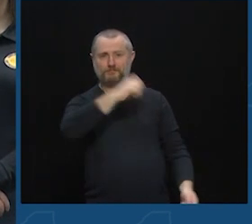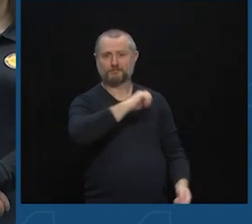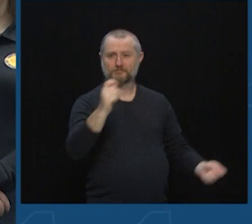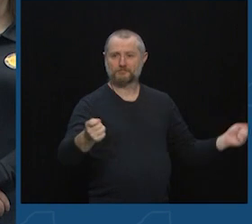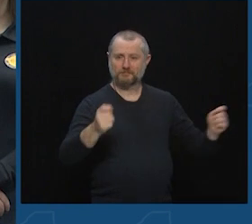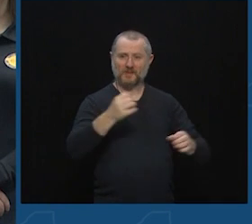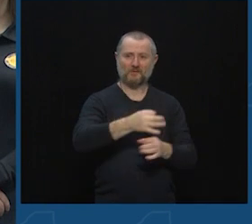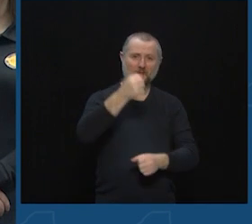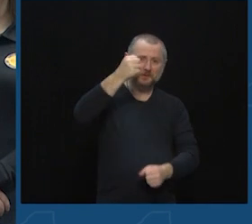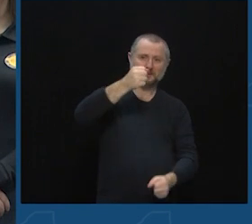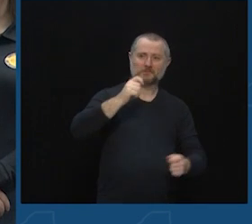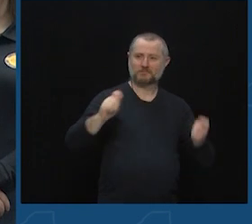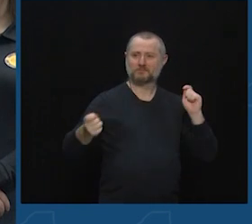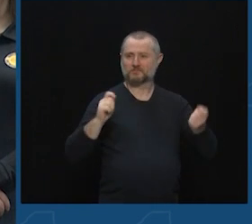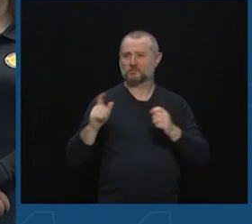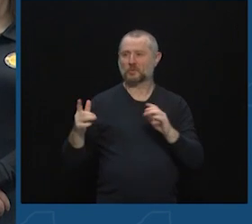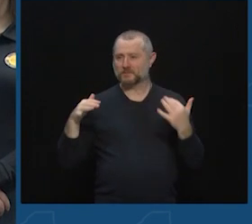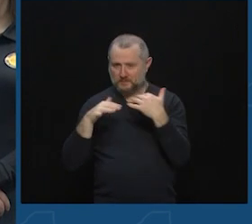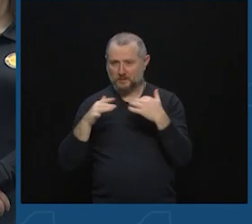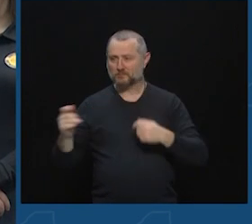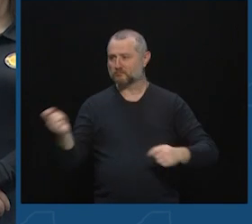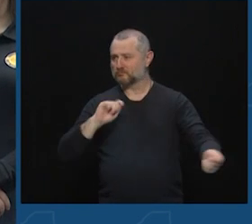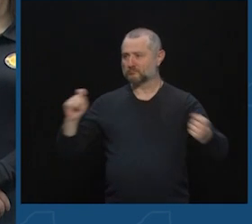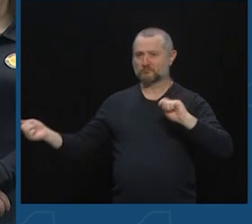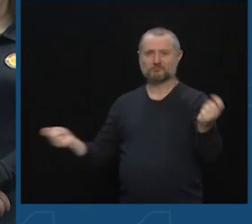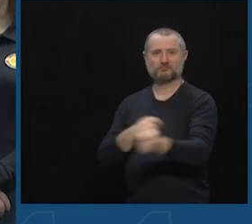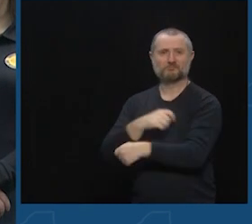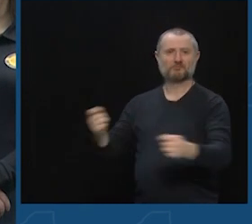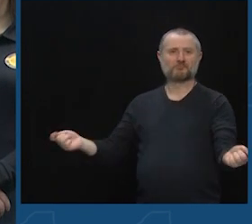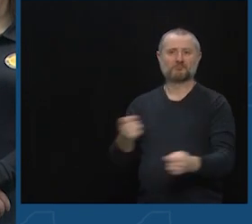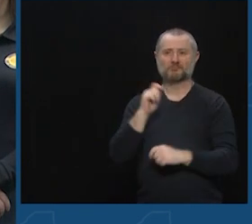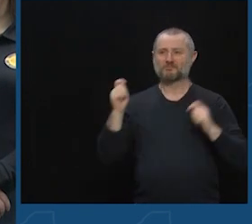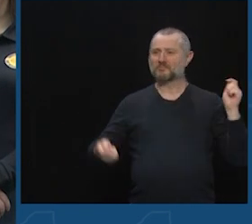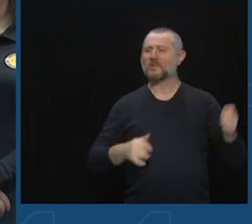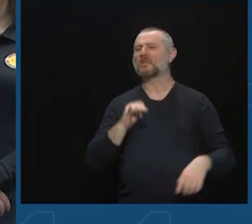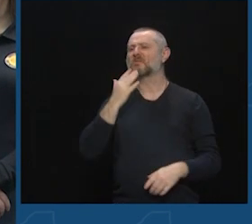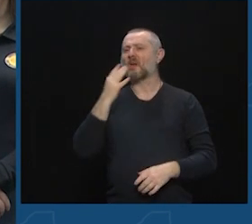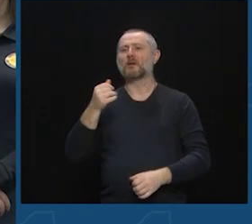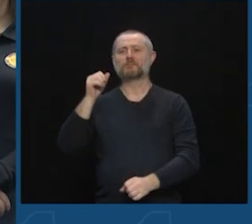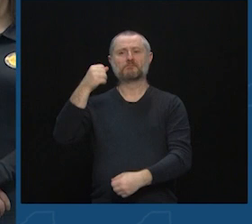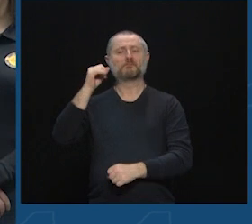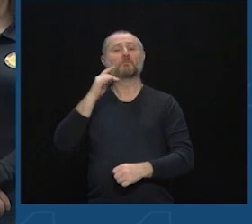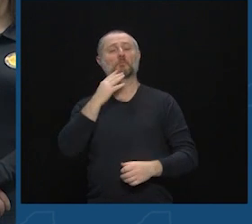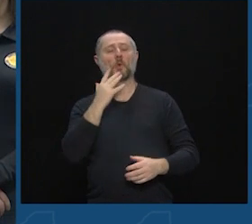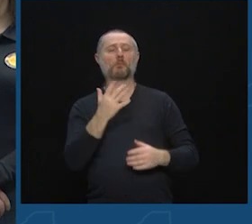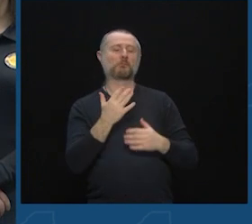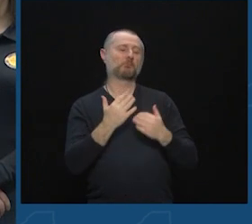works unimpeded is critical. So thank you to the county for the additional support.